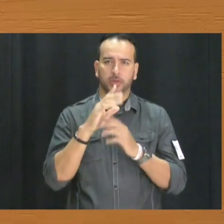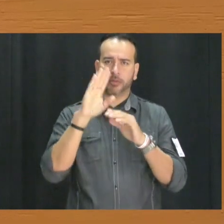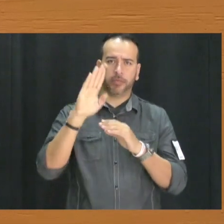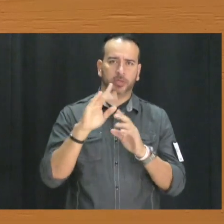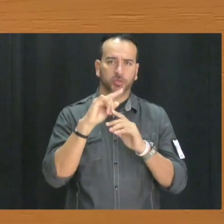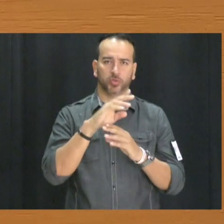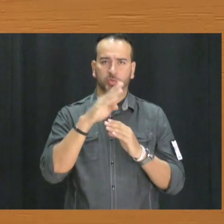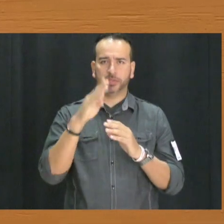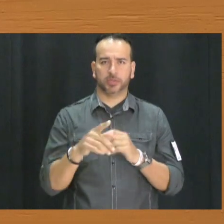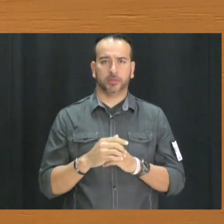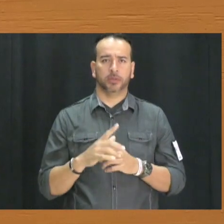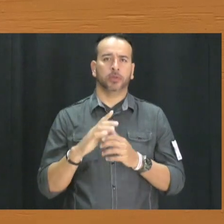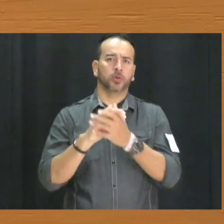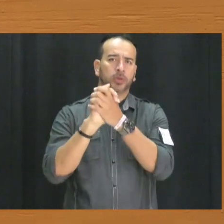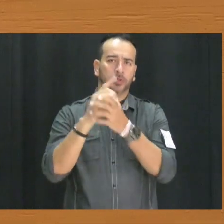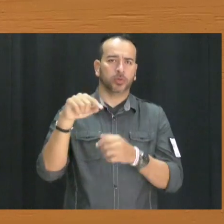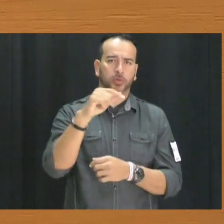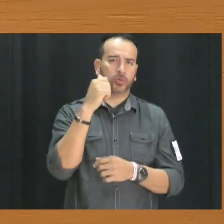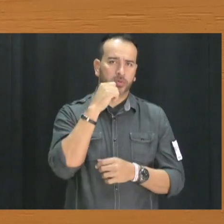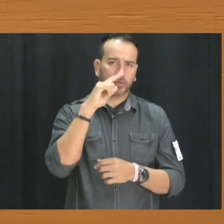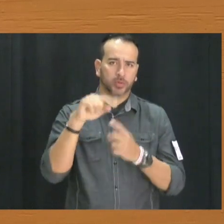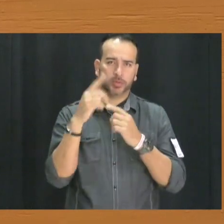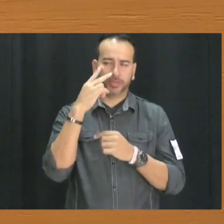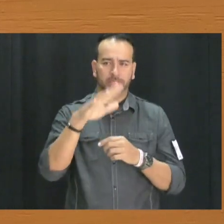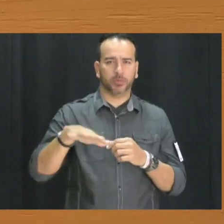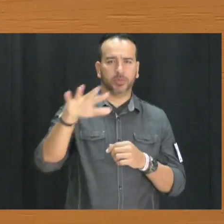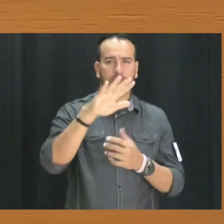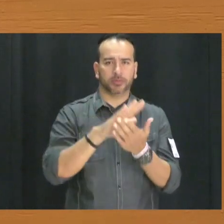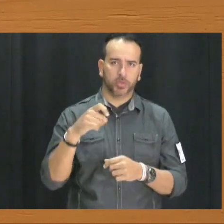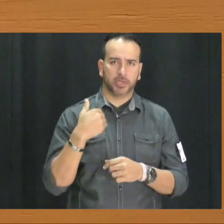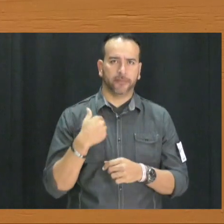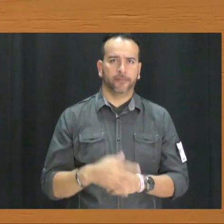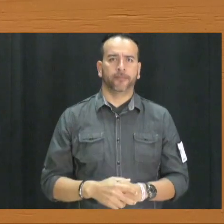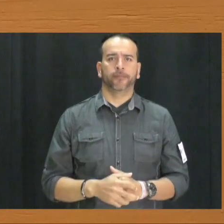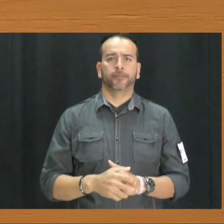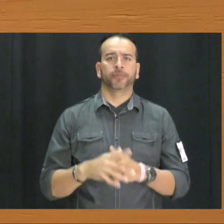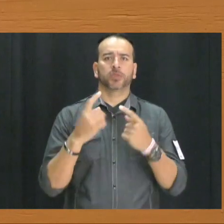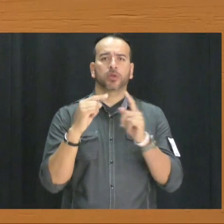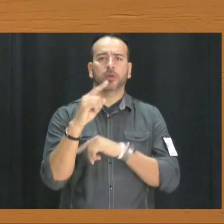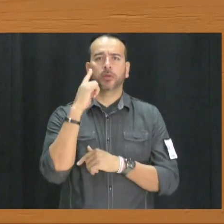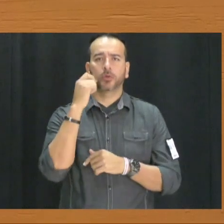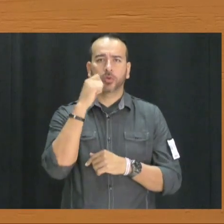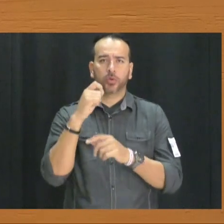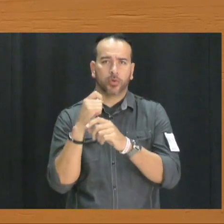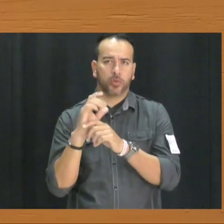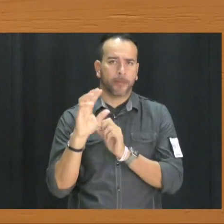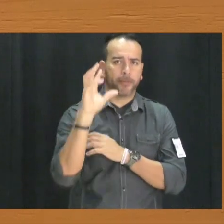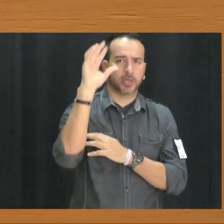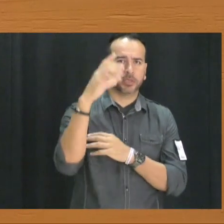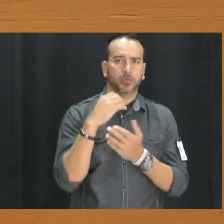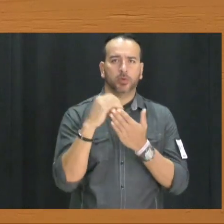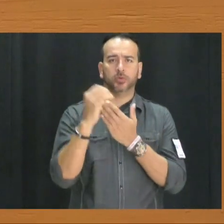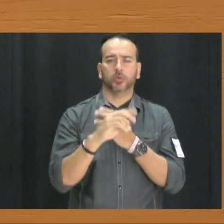our season make sure to congratulate these lady Braves when you see them around campus tryouts for girls basketball will be held